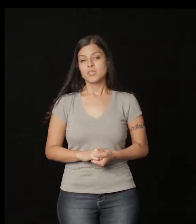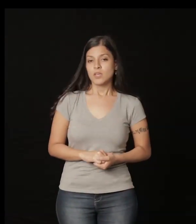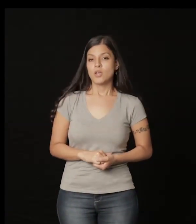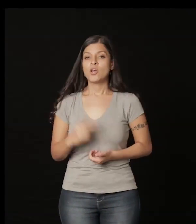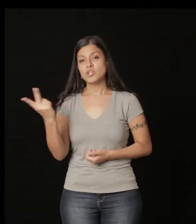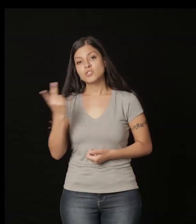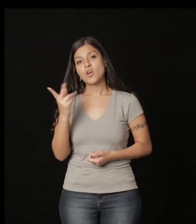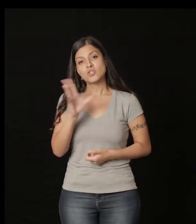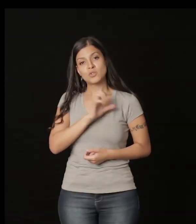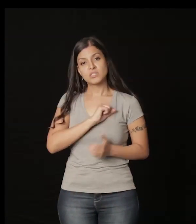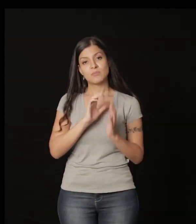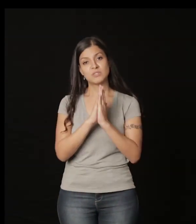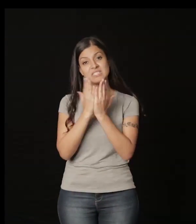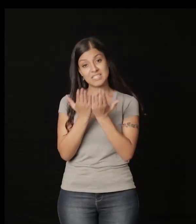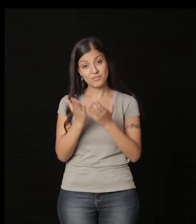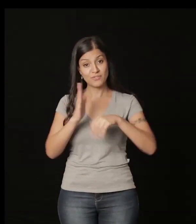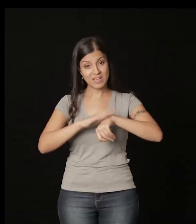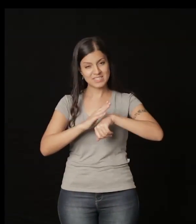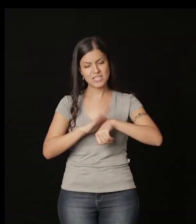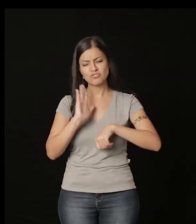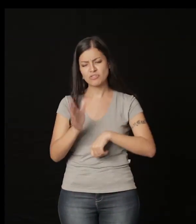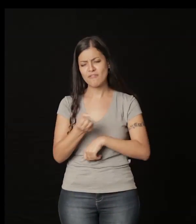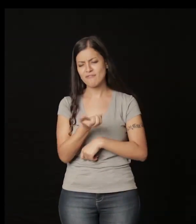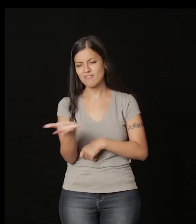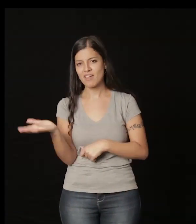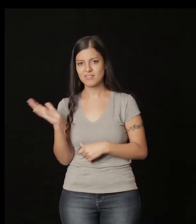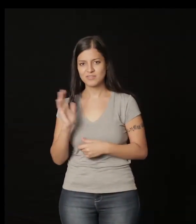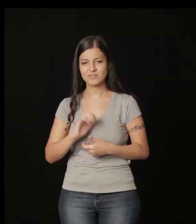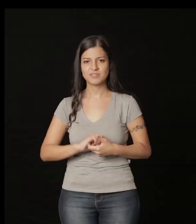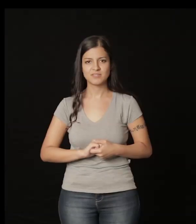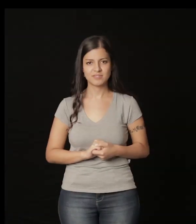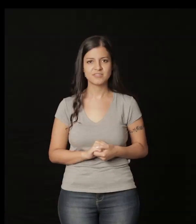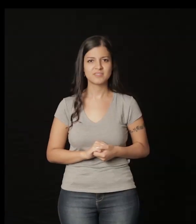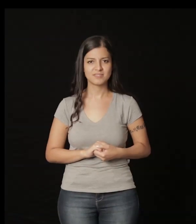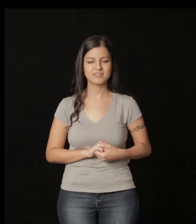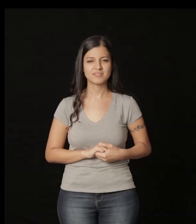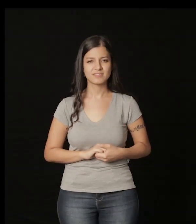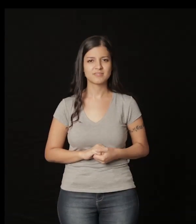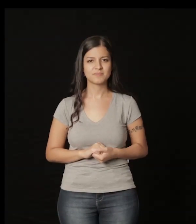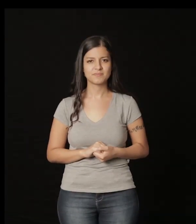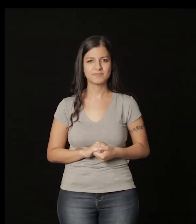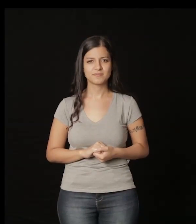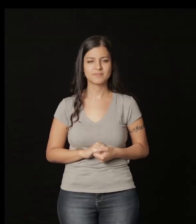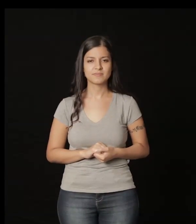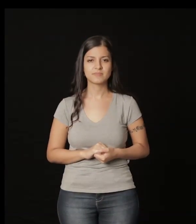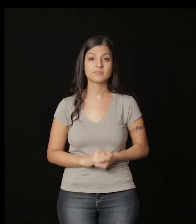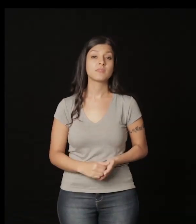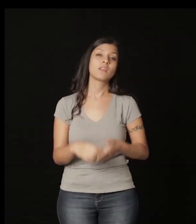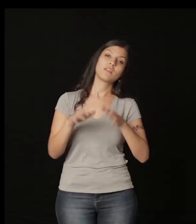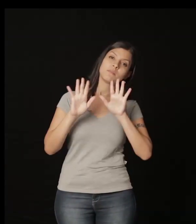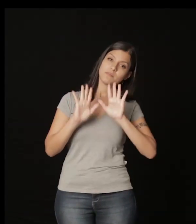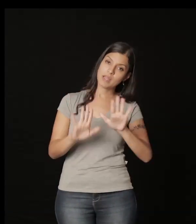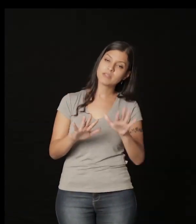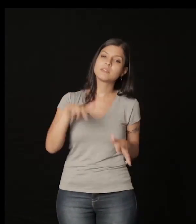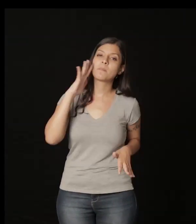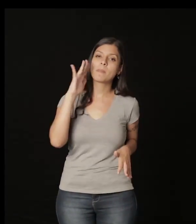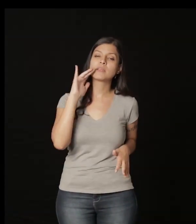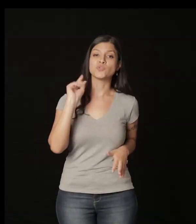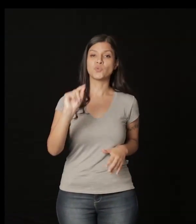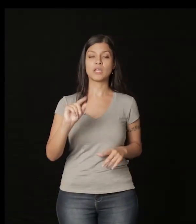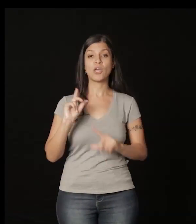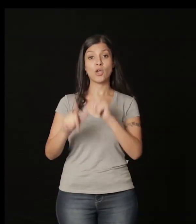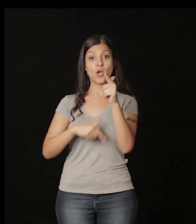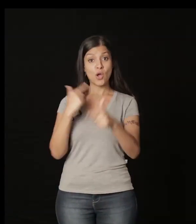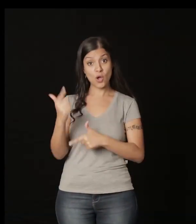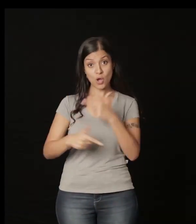We like to make books, and we've made quite a few. But I always think that the